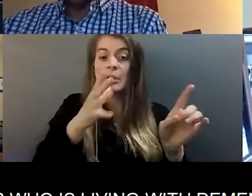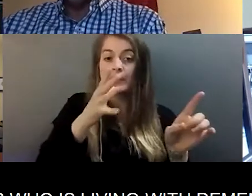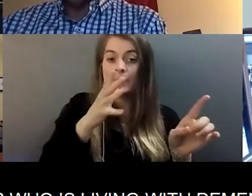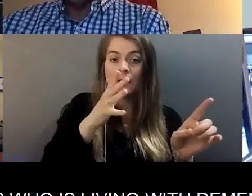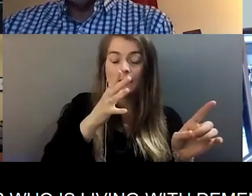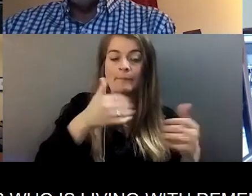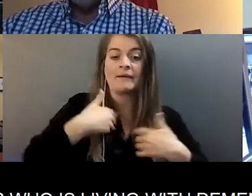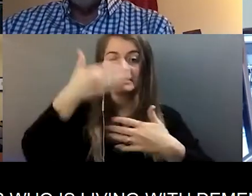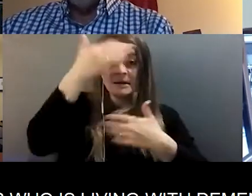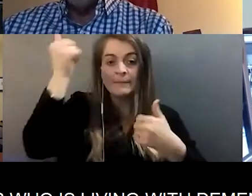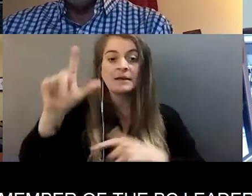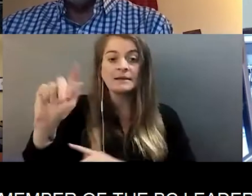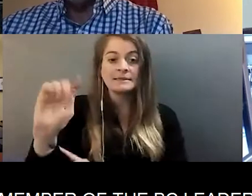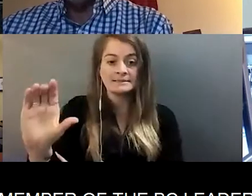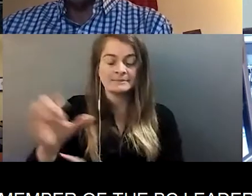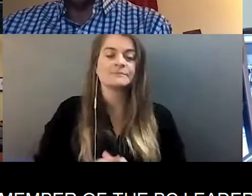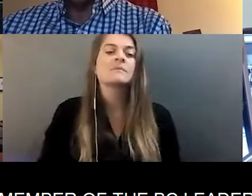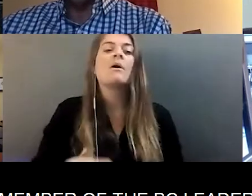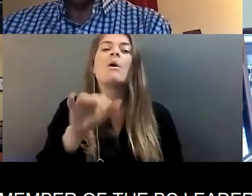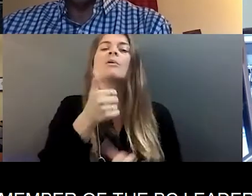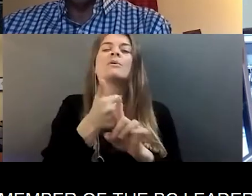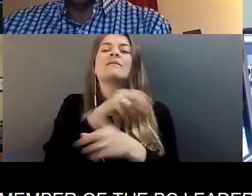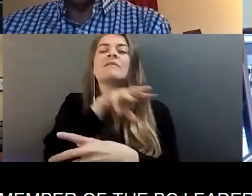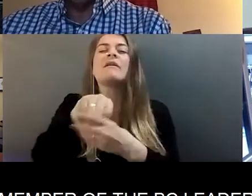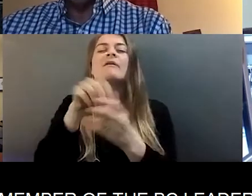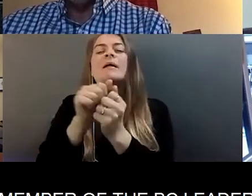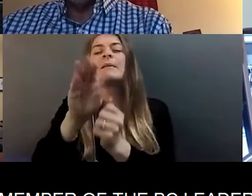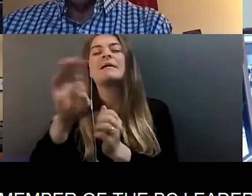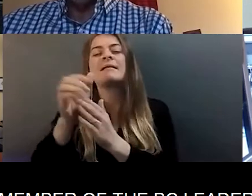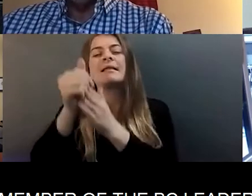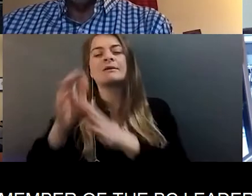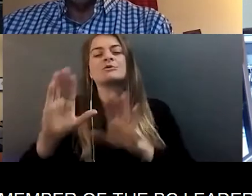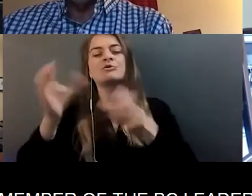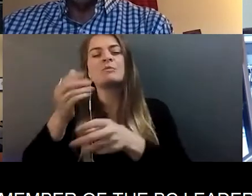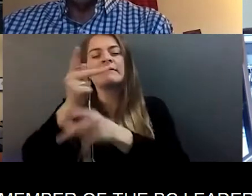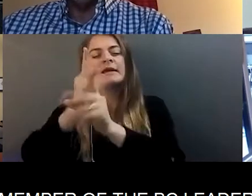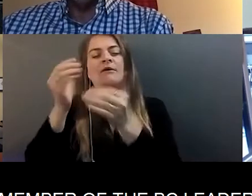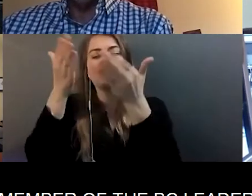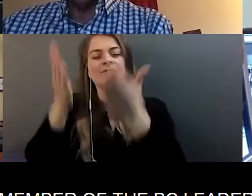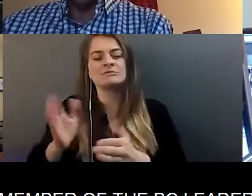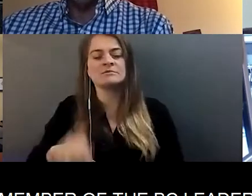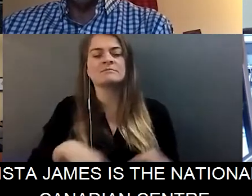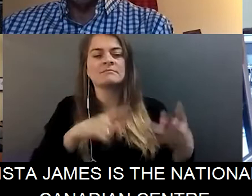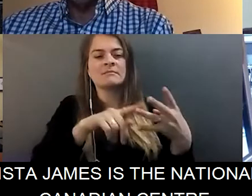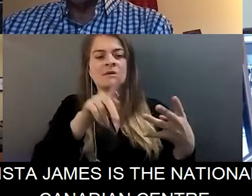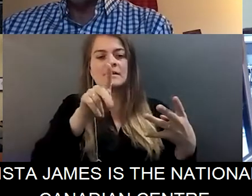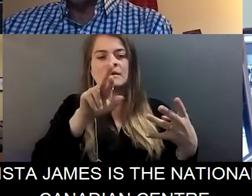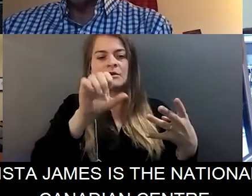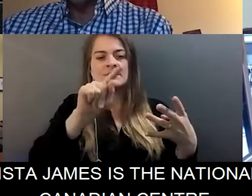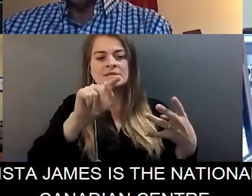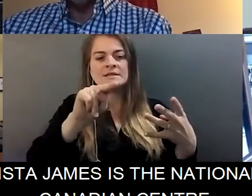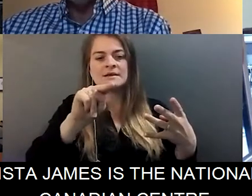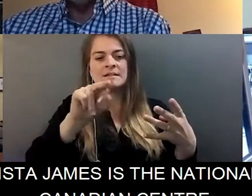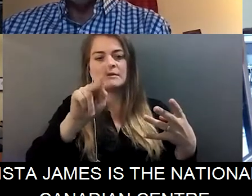in long-term care and is a member of the BC Leadership Group of Caregivers. Krista James is the